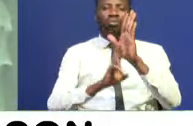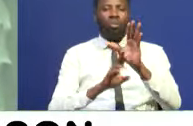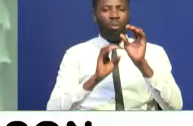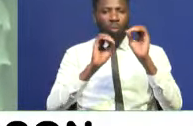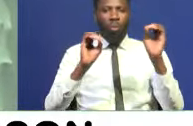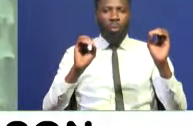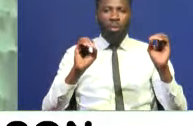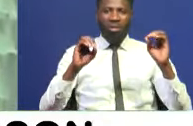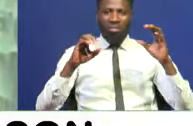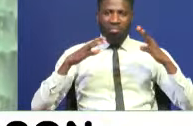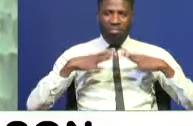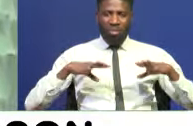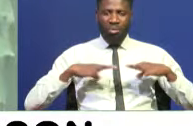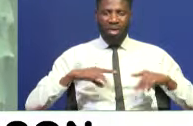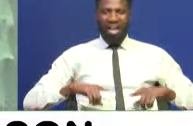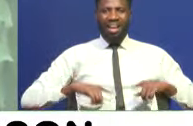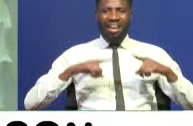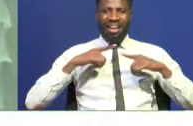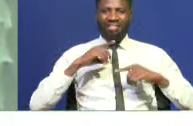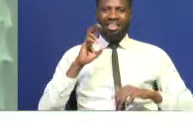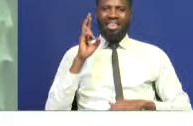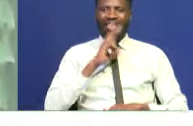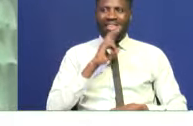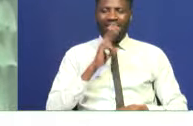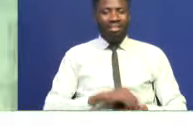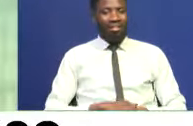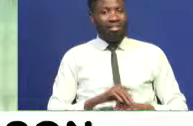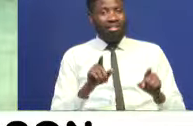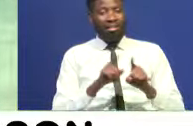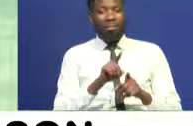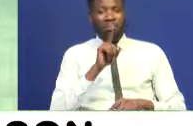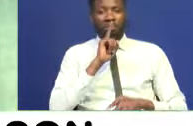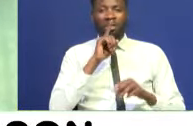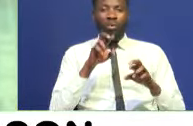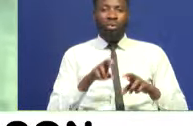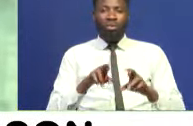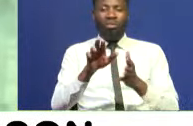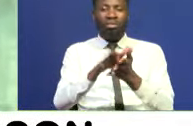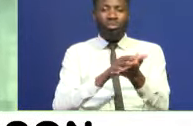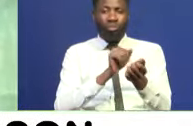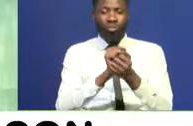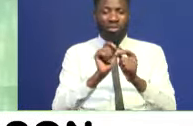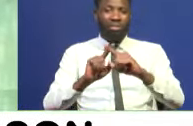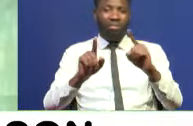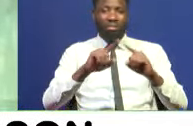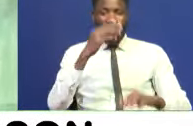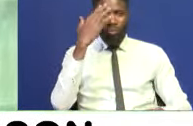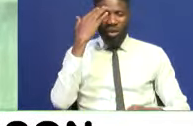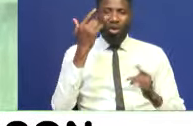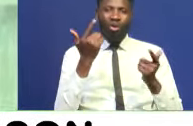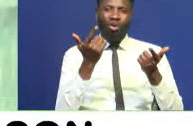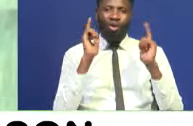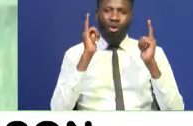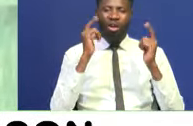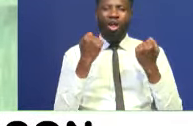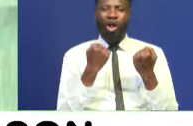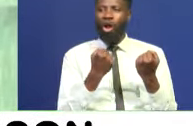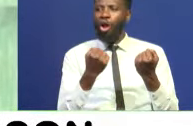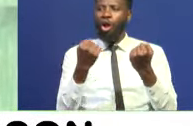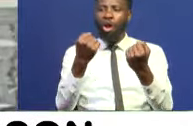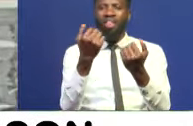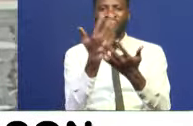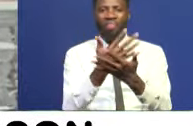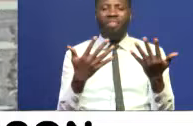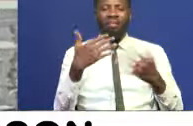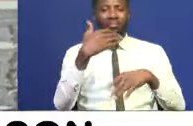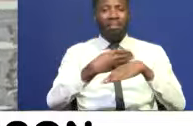their lives. They further cite the destruction of the road and other infrastructure by truck ferrying construction materials to the site. But